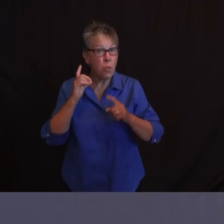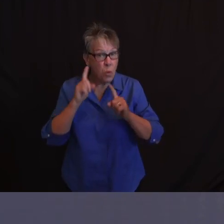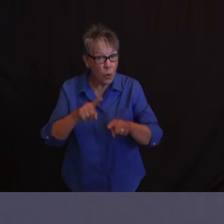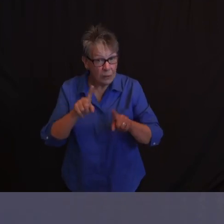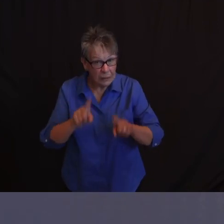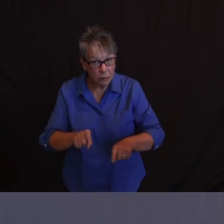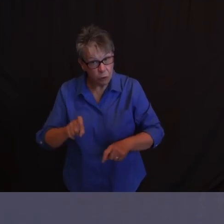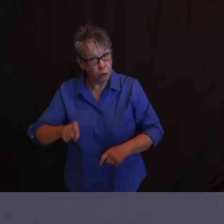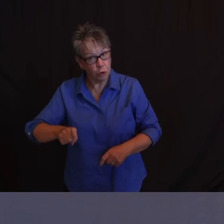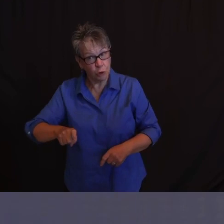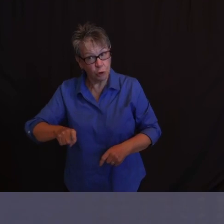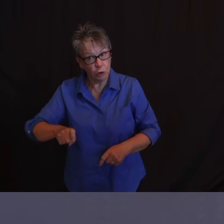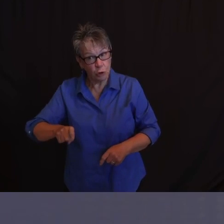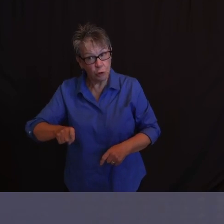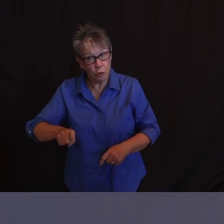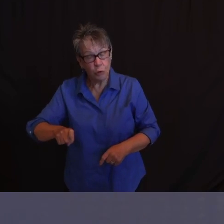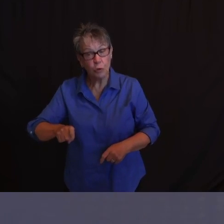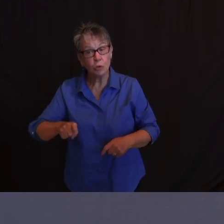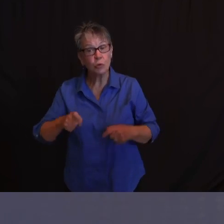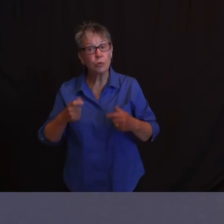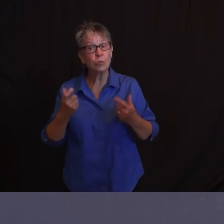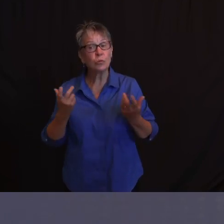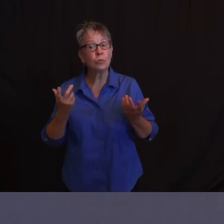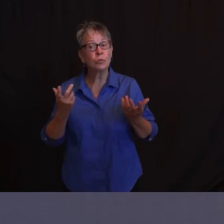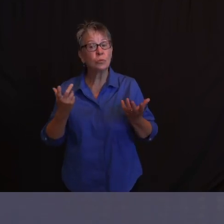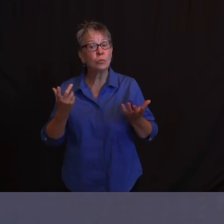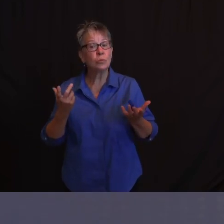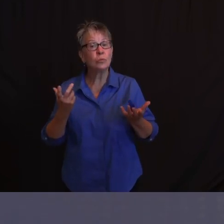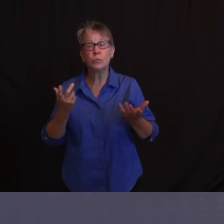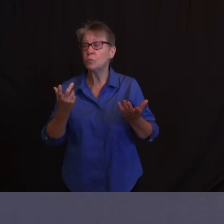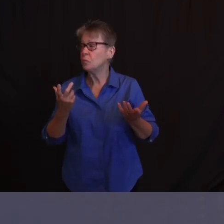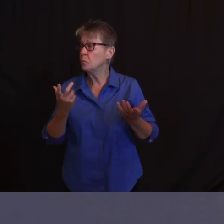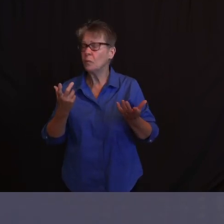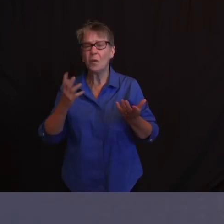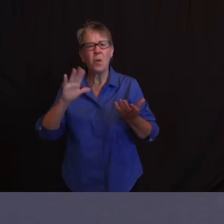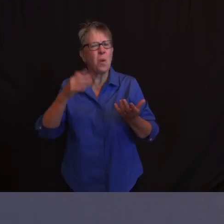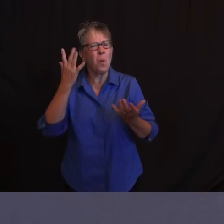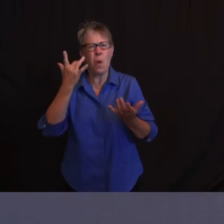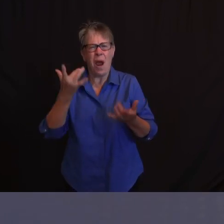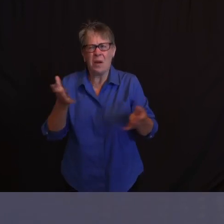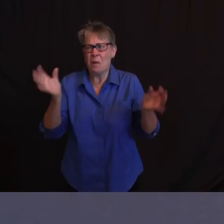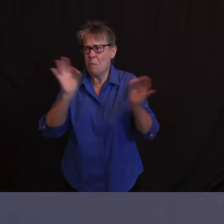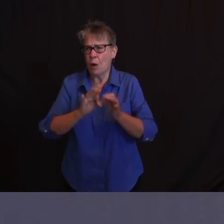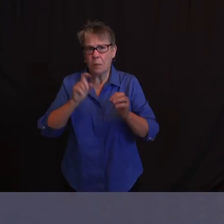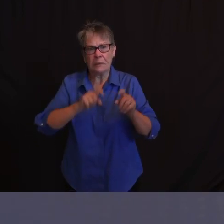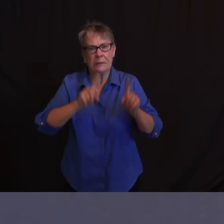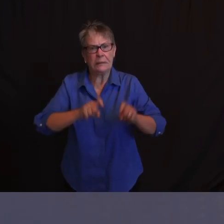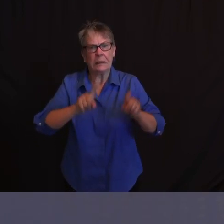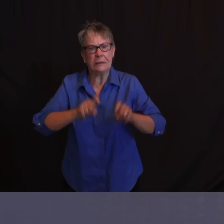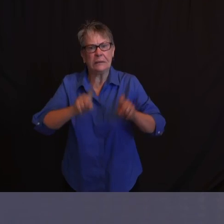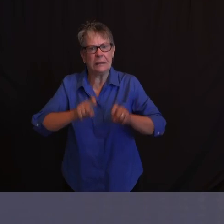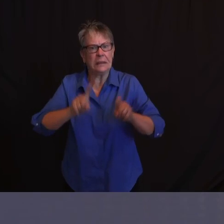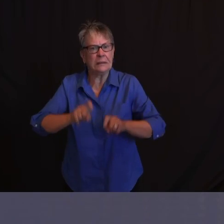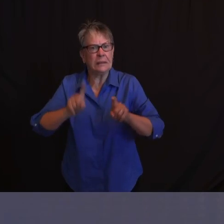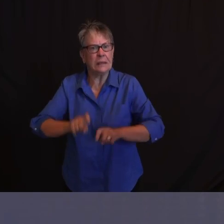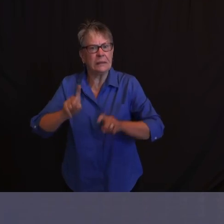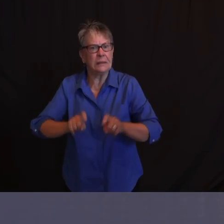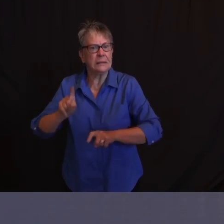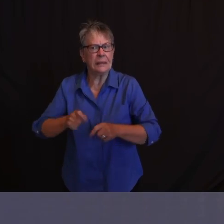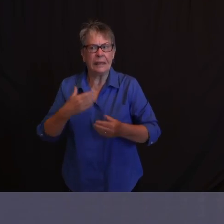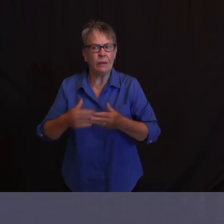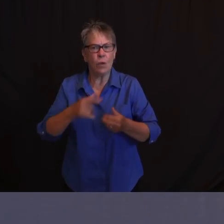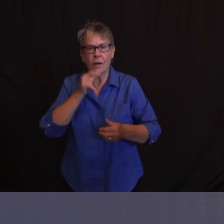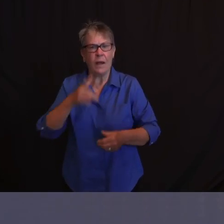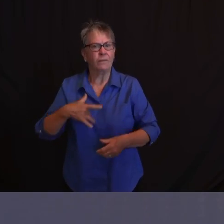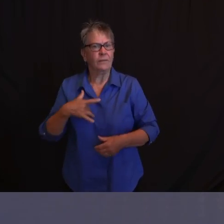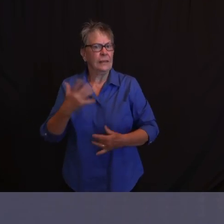important for the state to get this data? And then second and last question, the RT rate of transmission has dropped